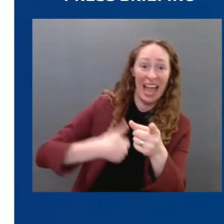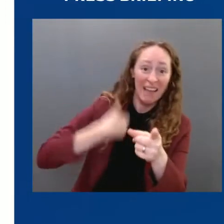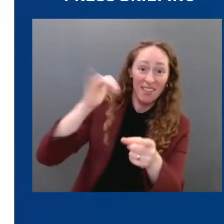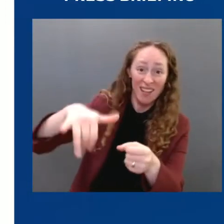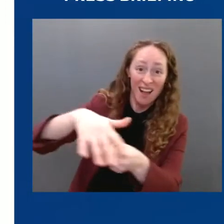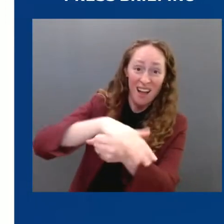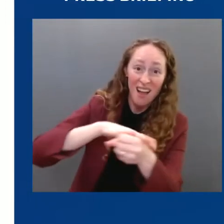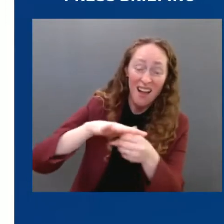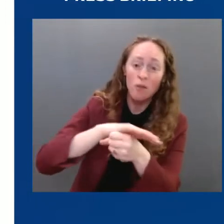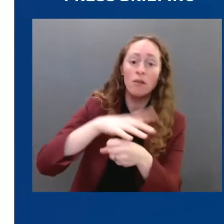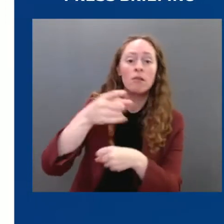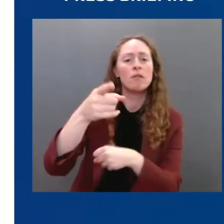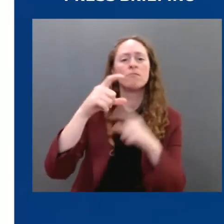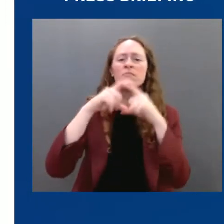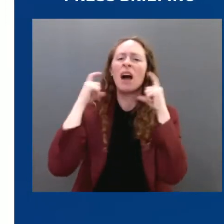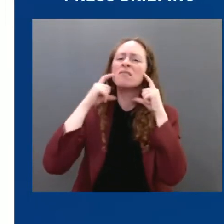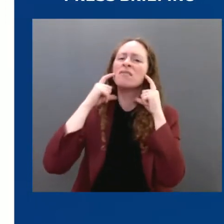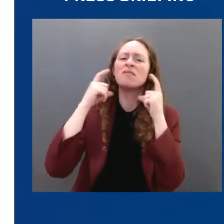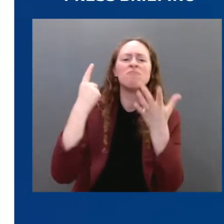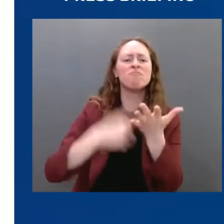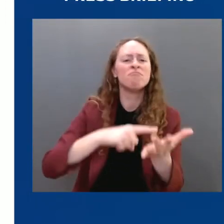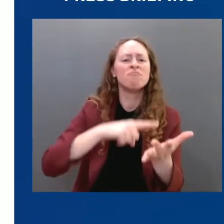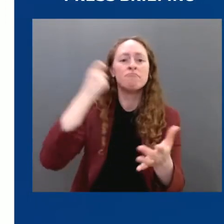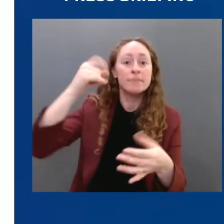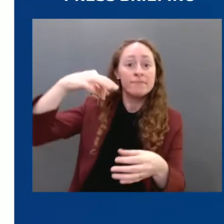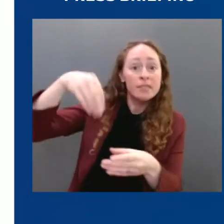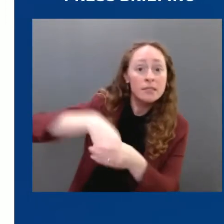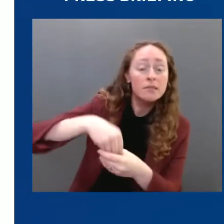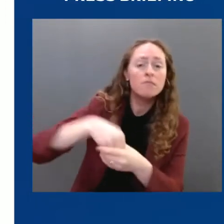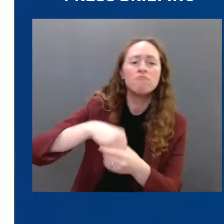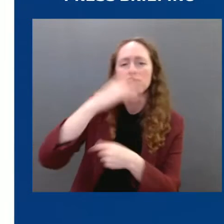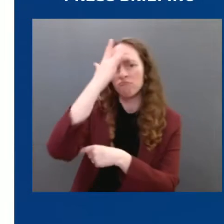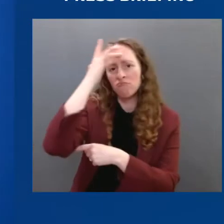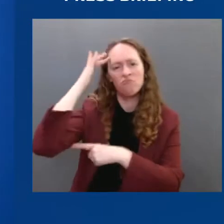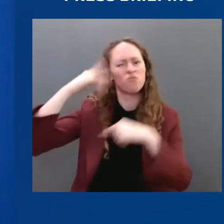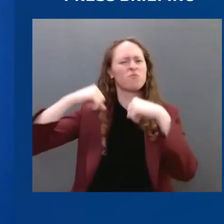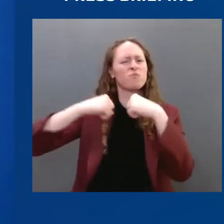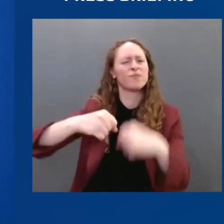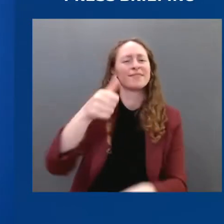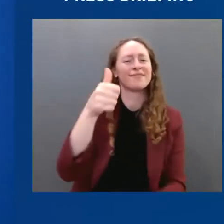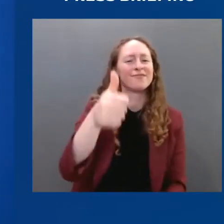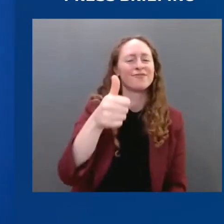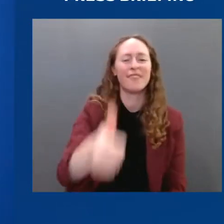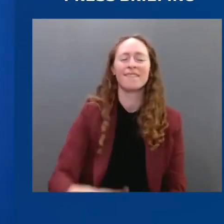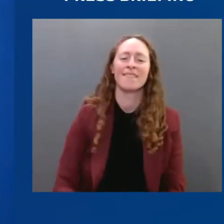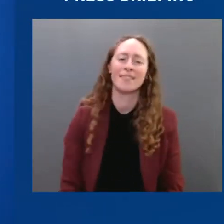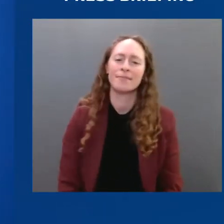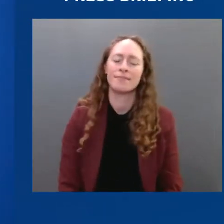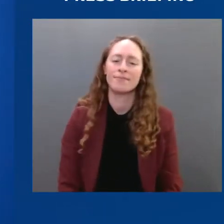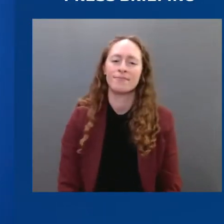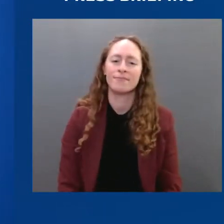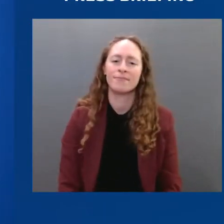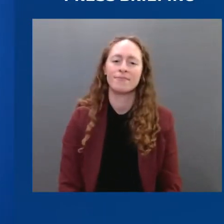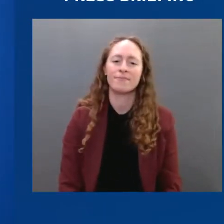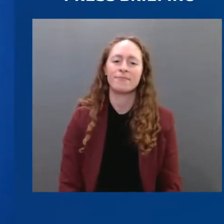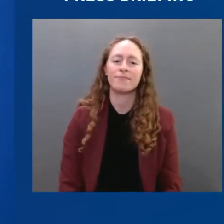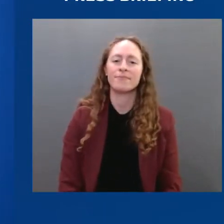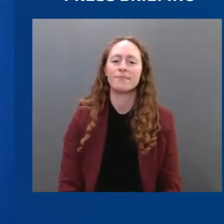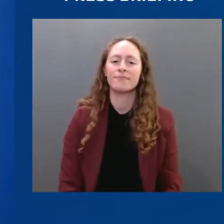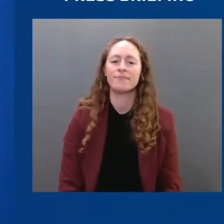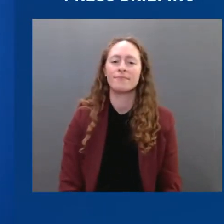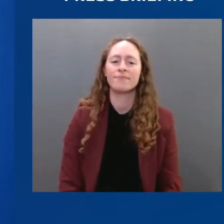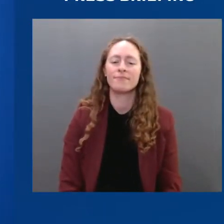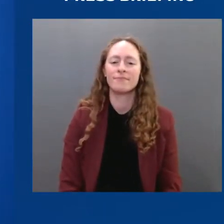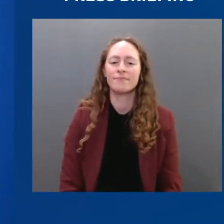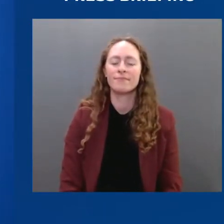to protect themselves against infection. We also reported last Thursday that 42% of the U.S. population is living in a